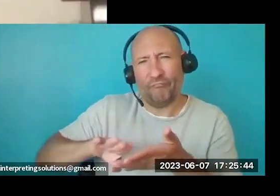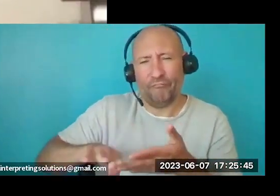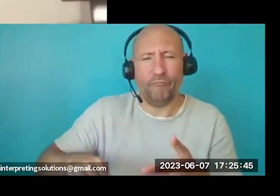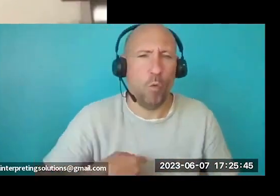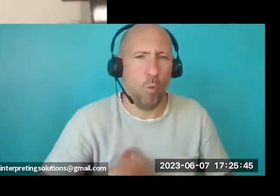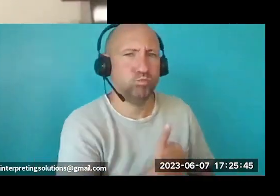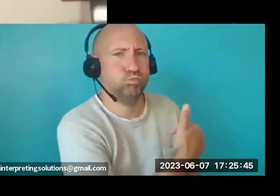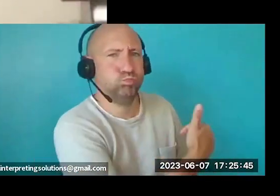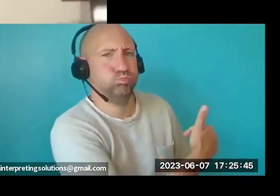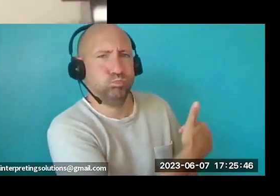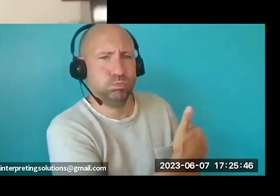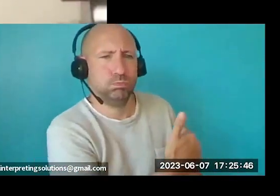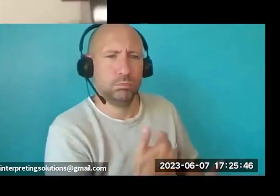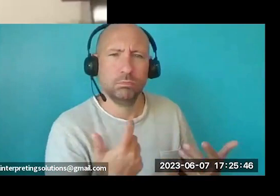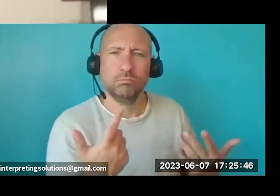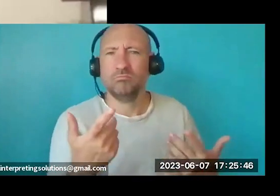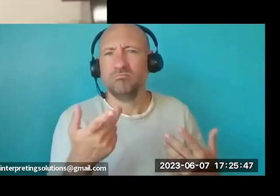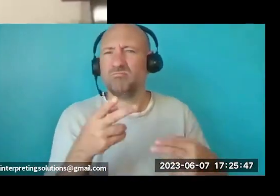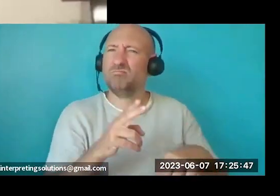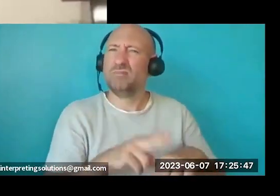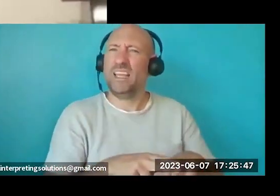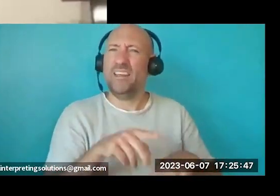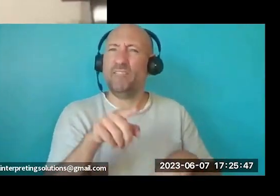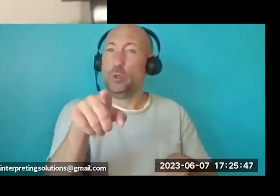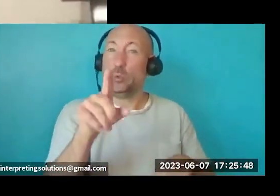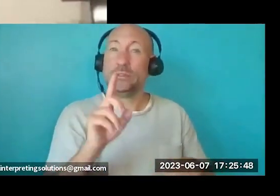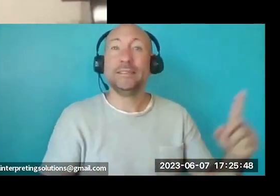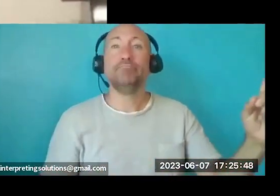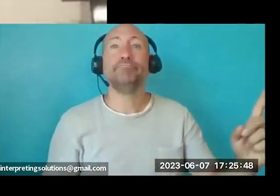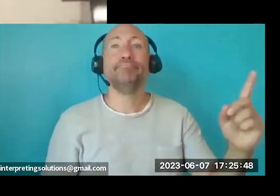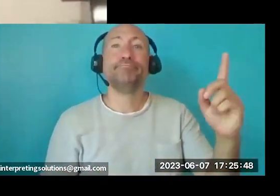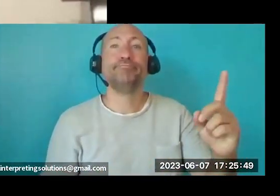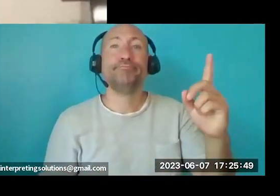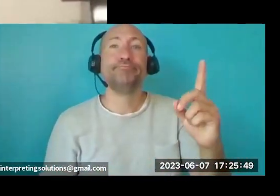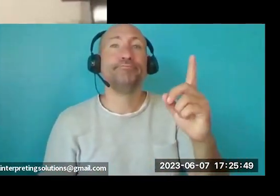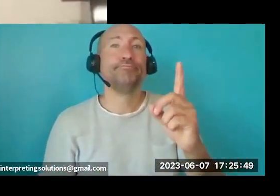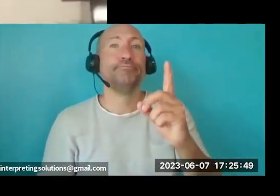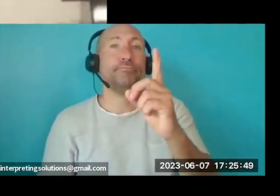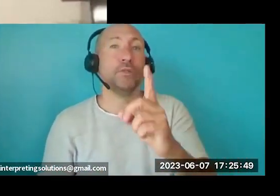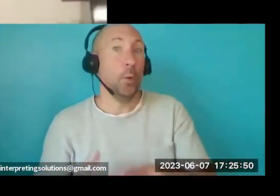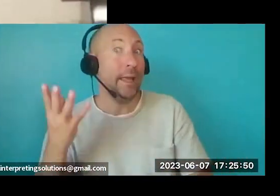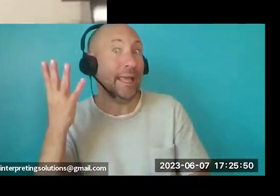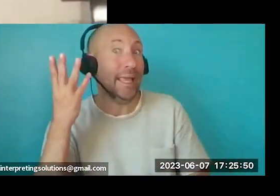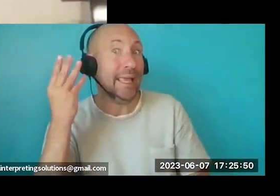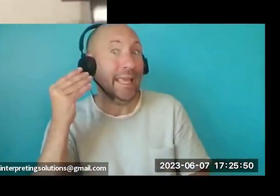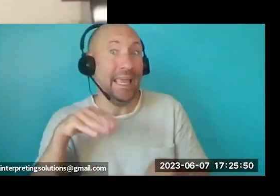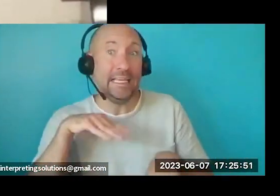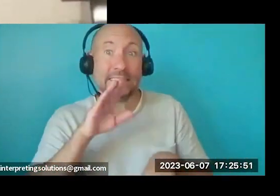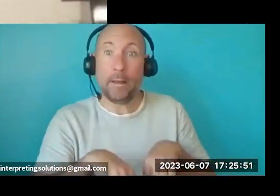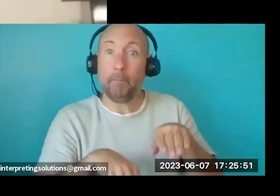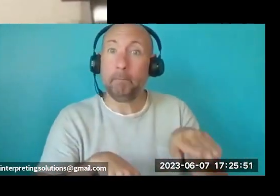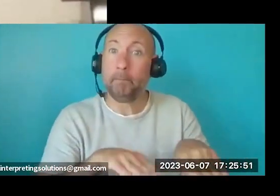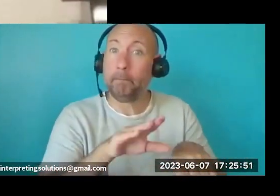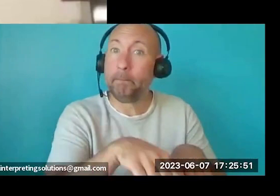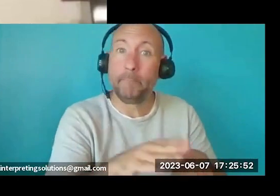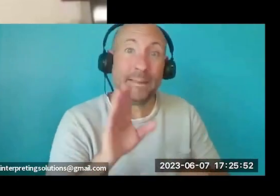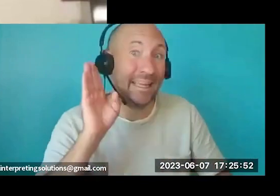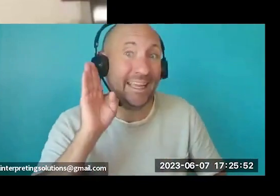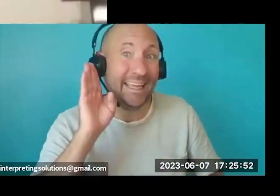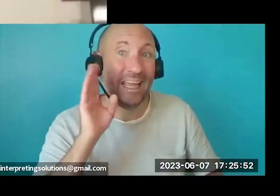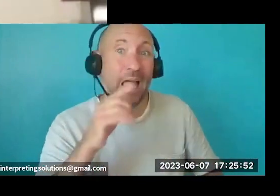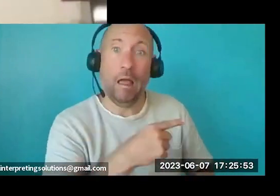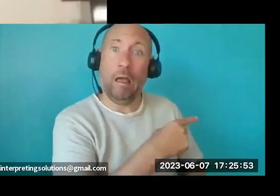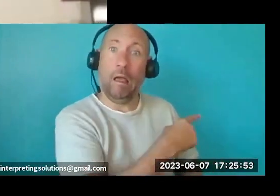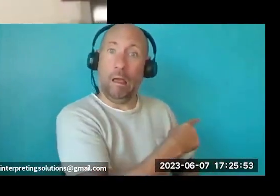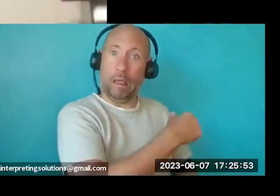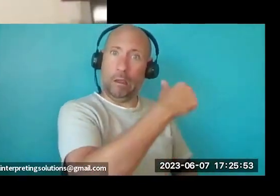if you see a person walking, but you hear the steps, you don't need to write it in the description. So he tells me